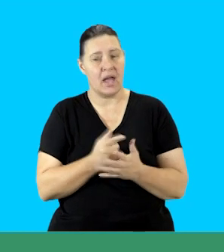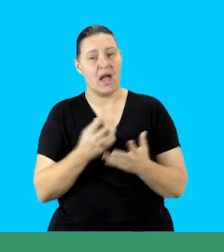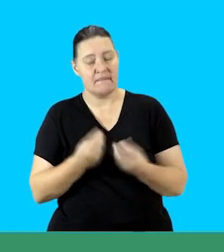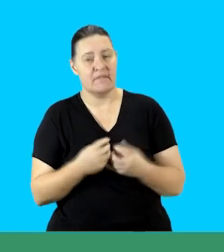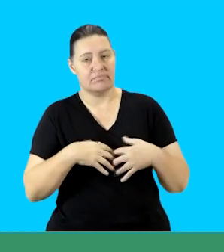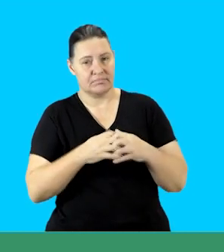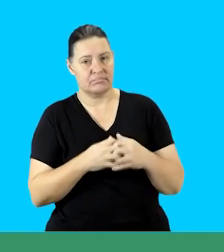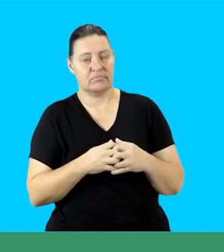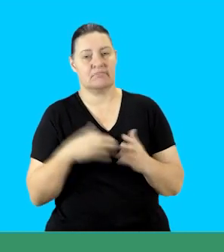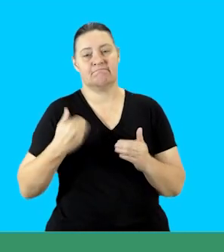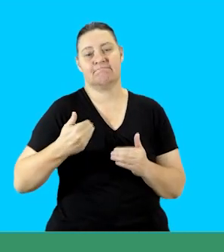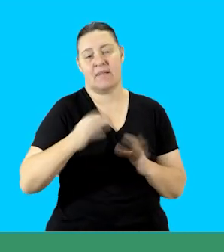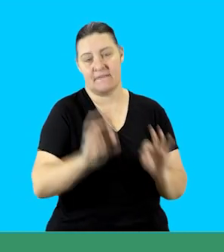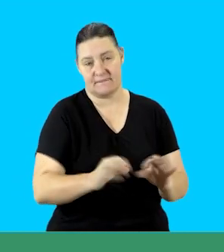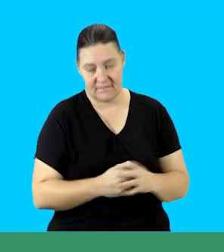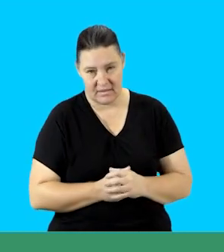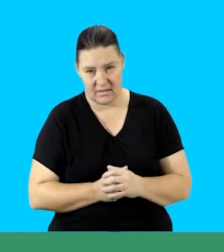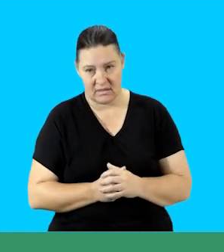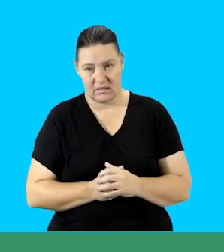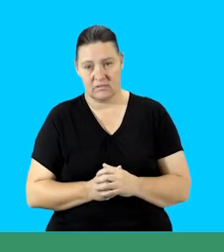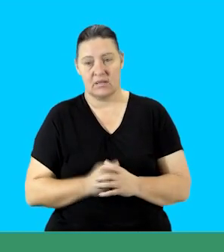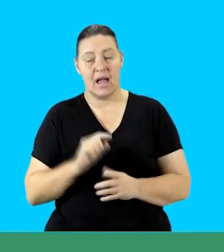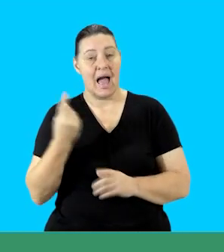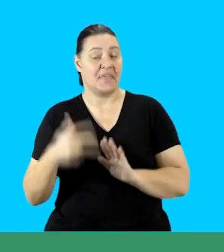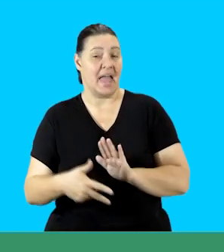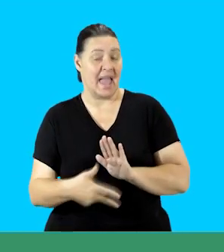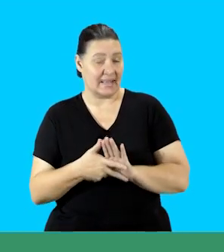Oh, okay.